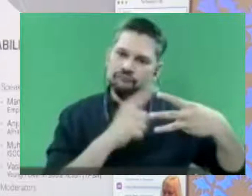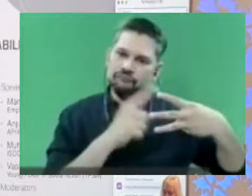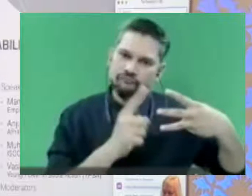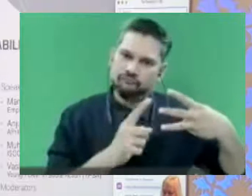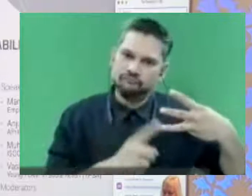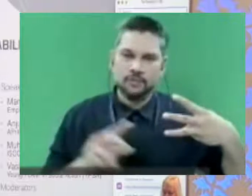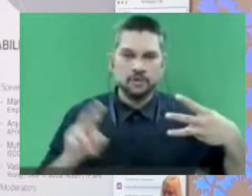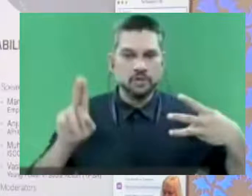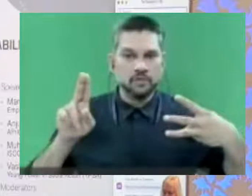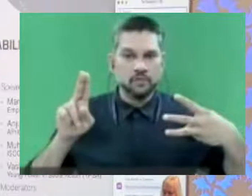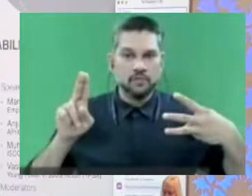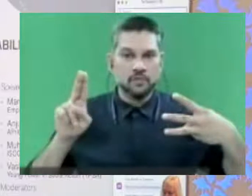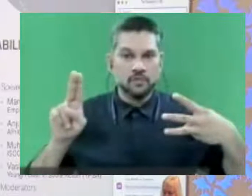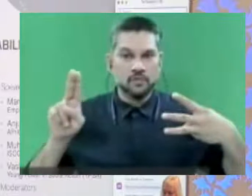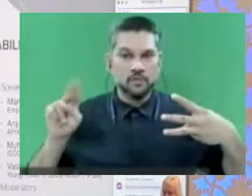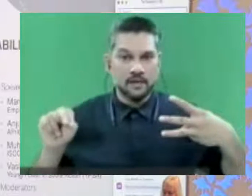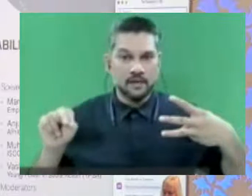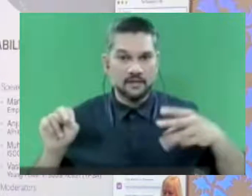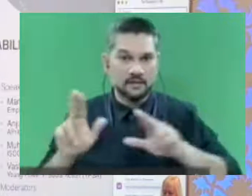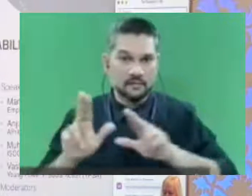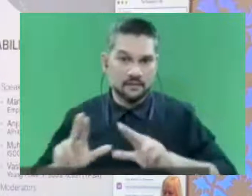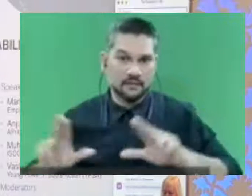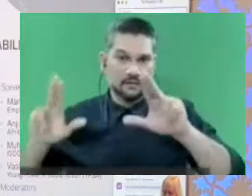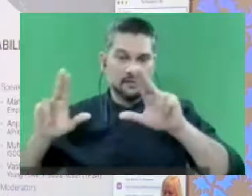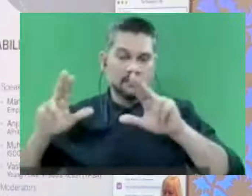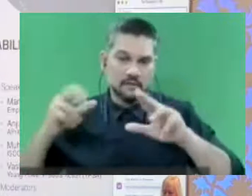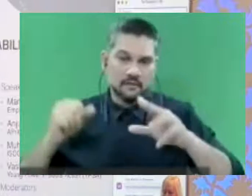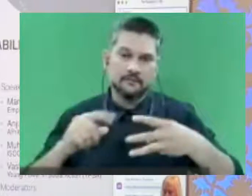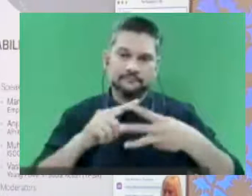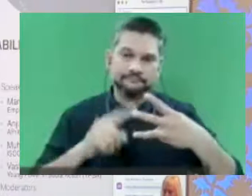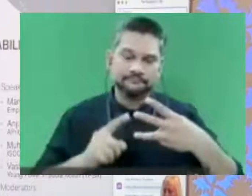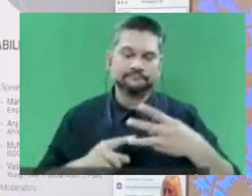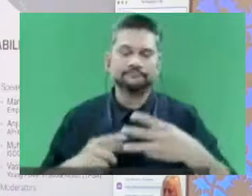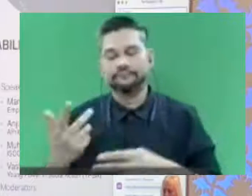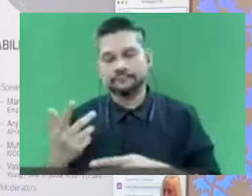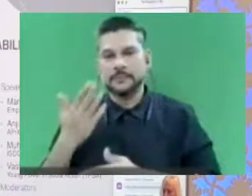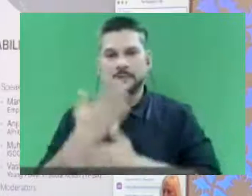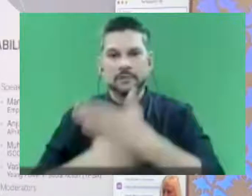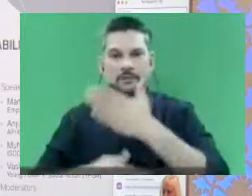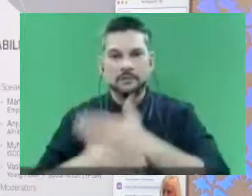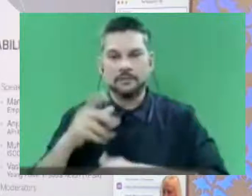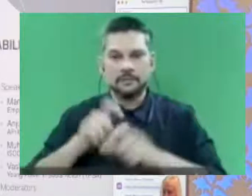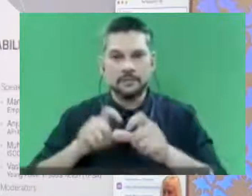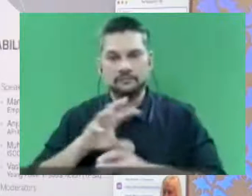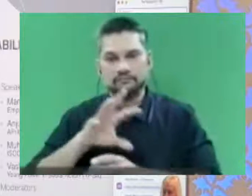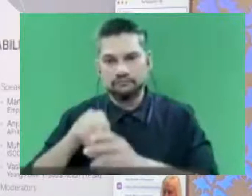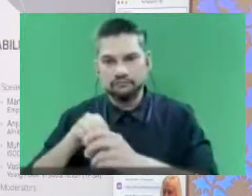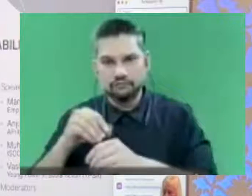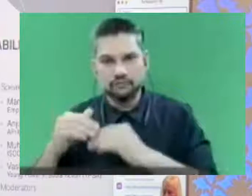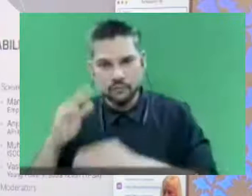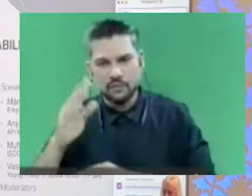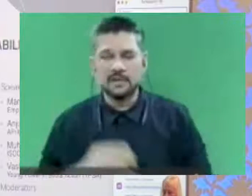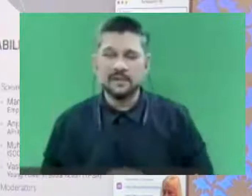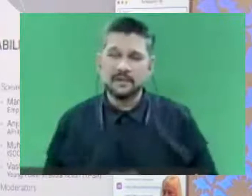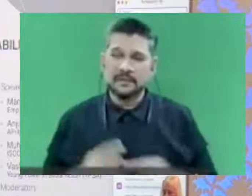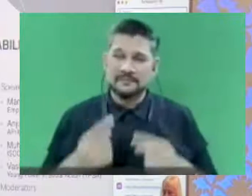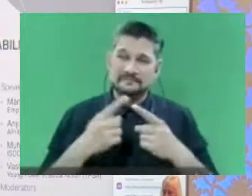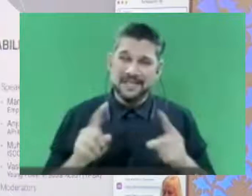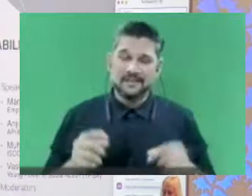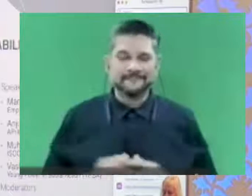UN with regards to inclusion of persons with disabilities, but ironically,